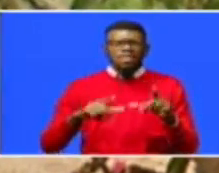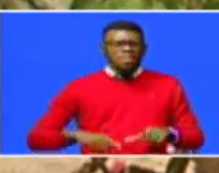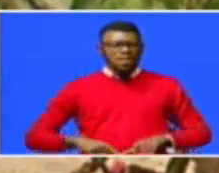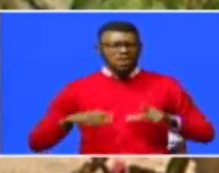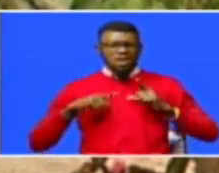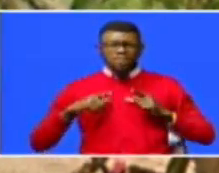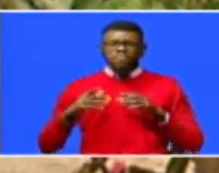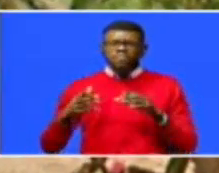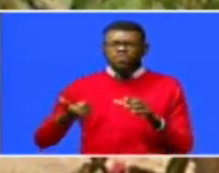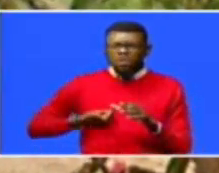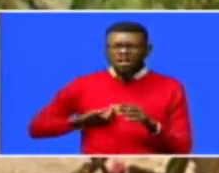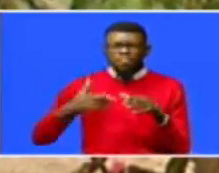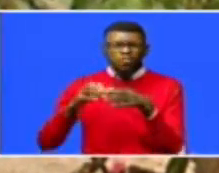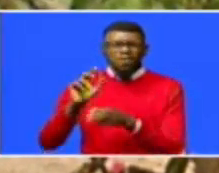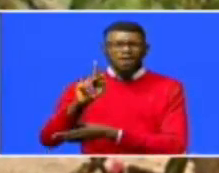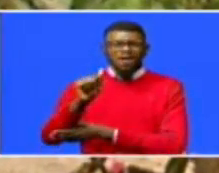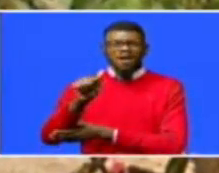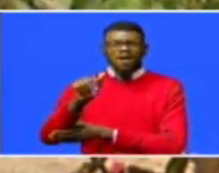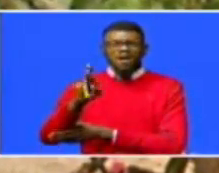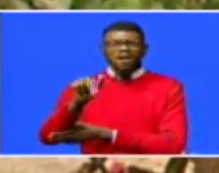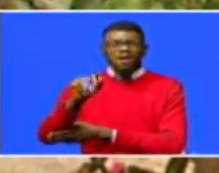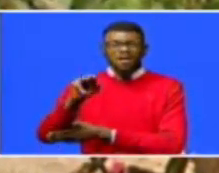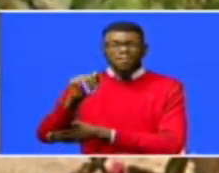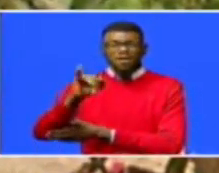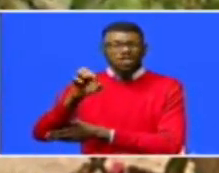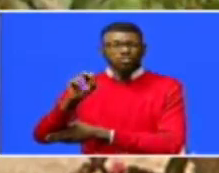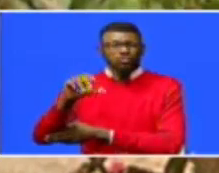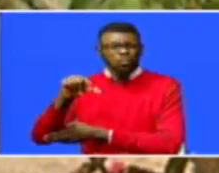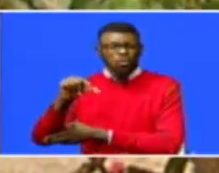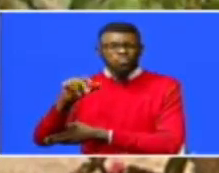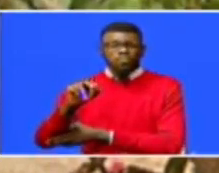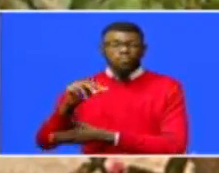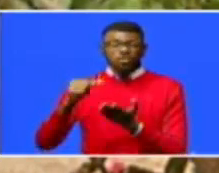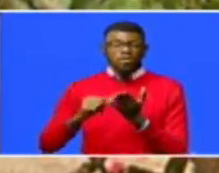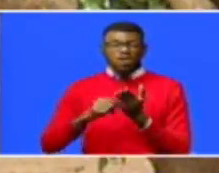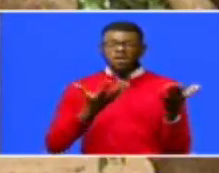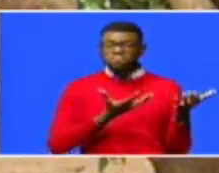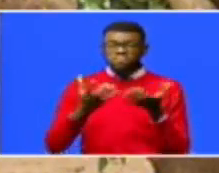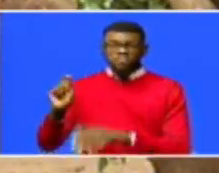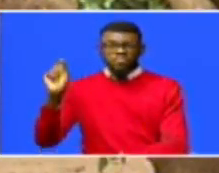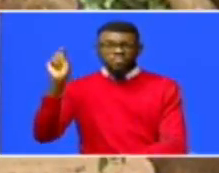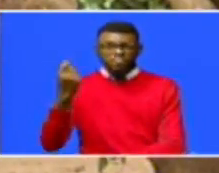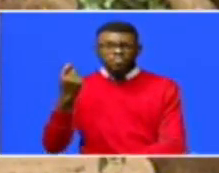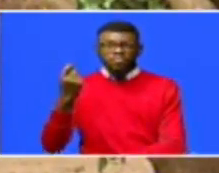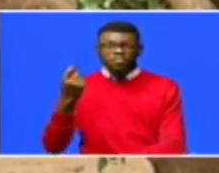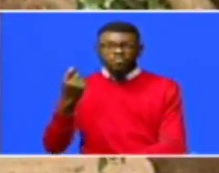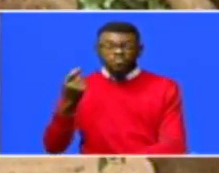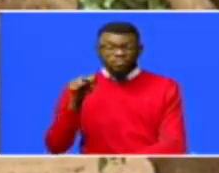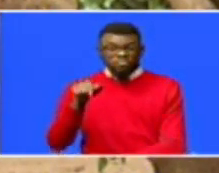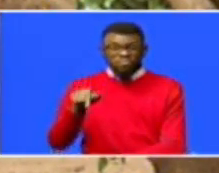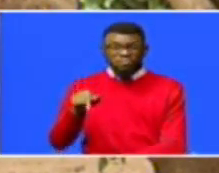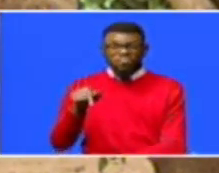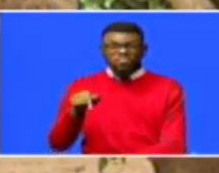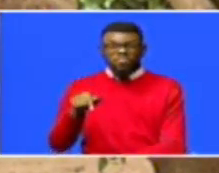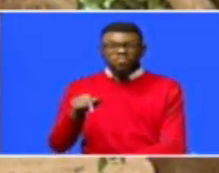of the Karamajong girls from northern Uganda to here in Kenya, where they are trafficked. Our inside source has informed us that this